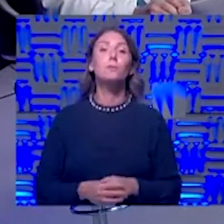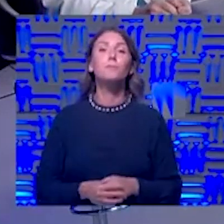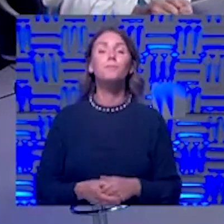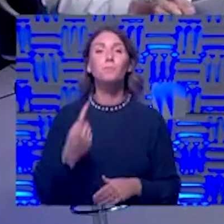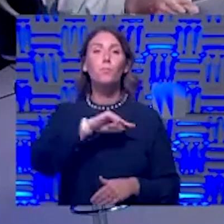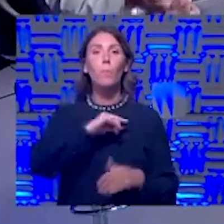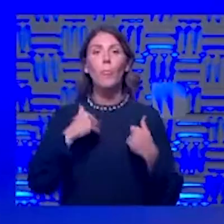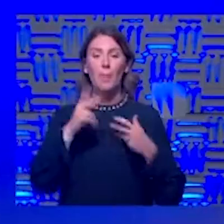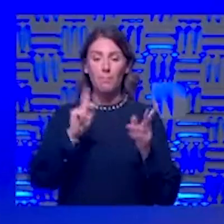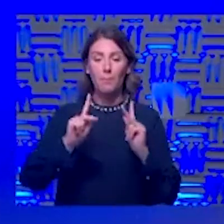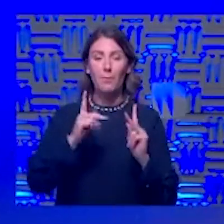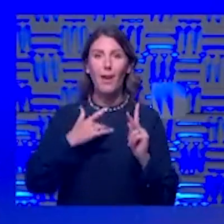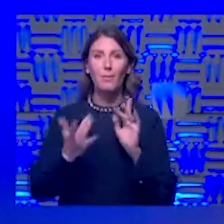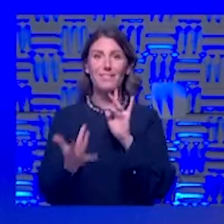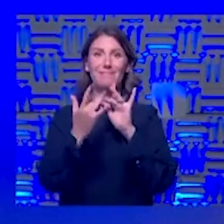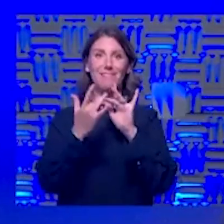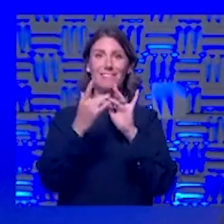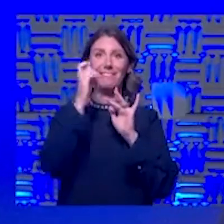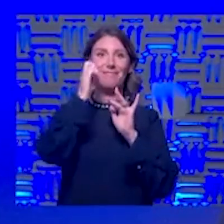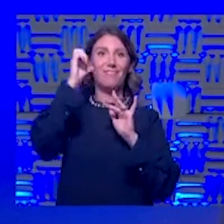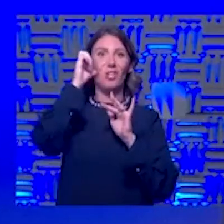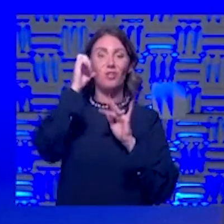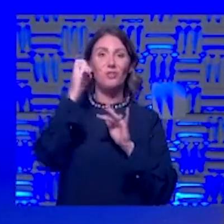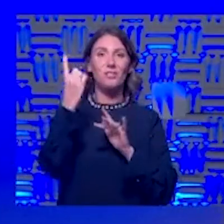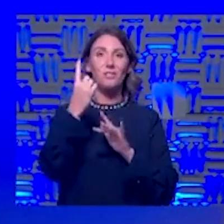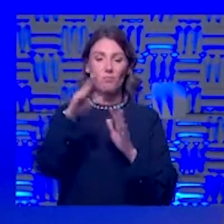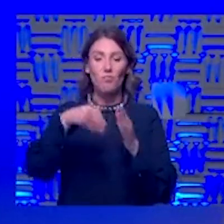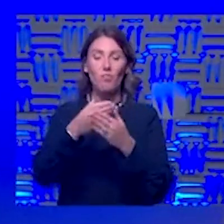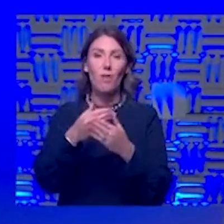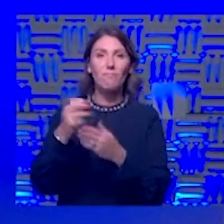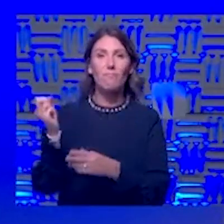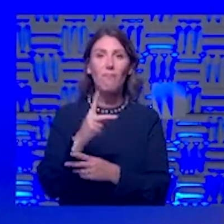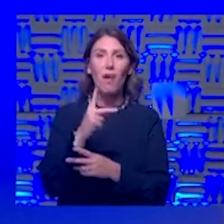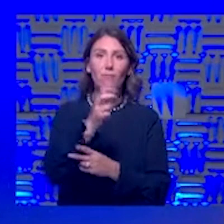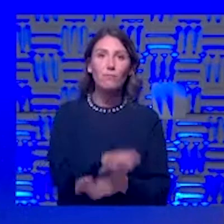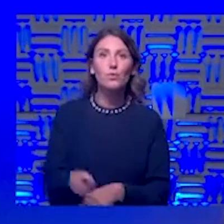have people, I was contacted yesterday by somebody who got back from a traveling,